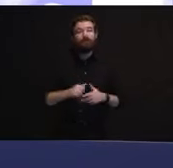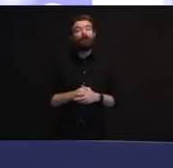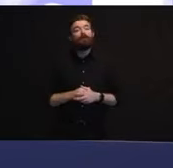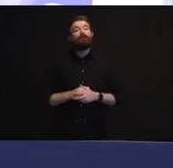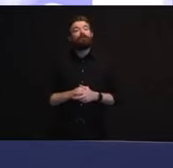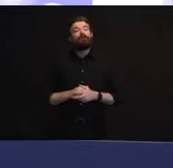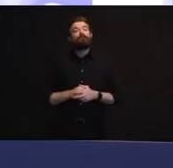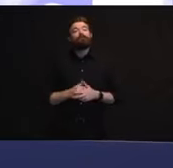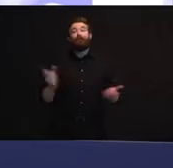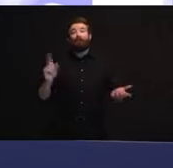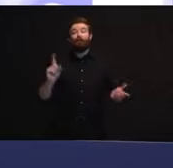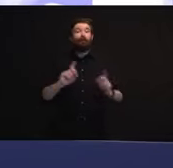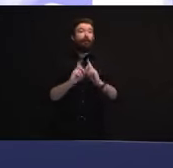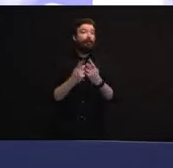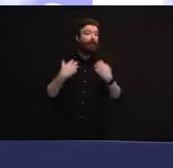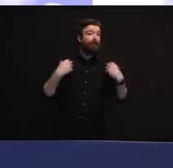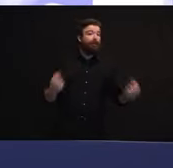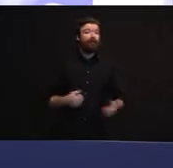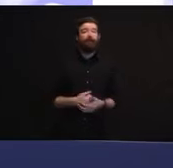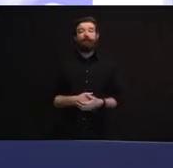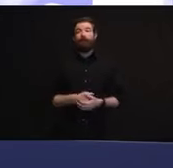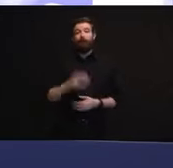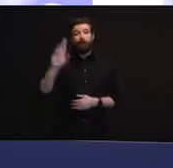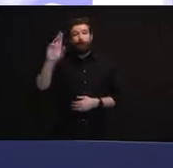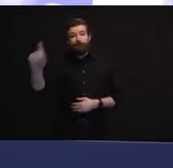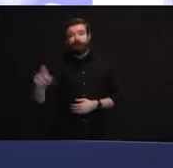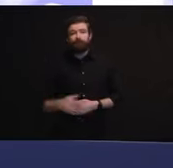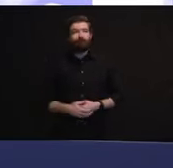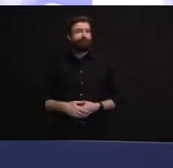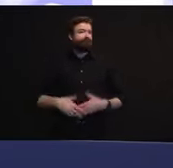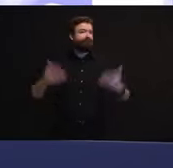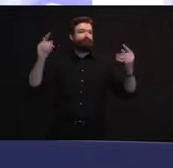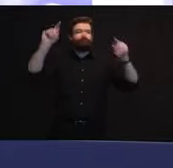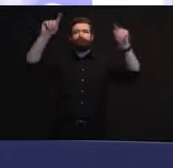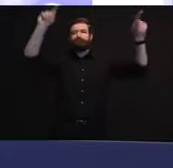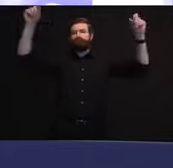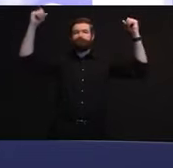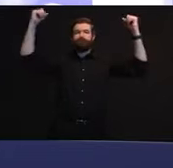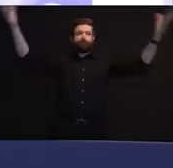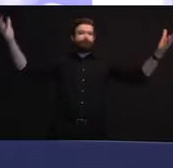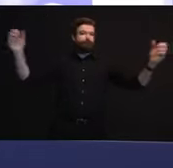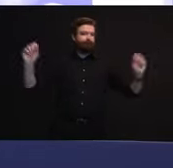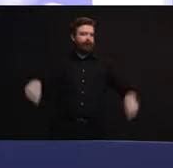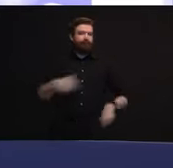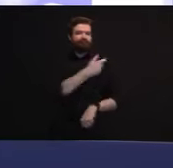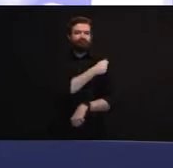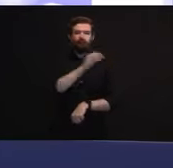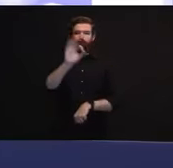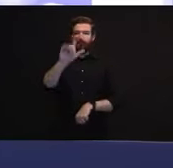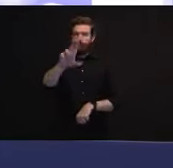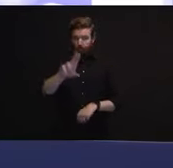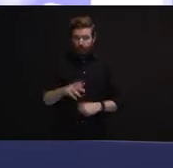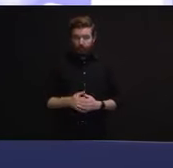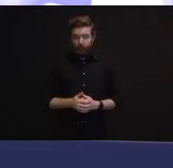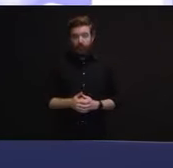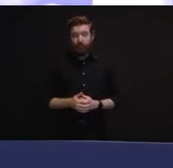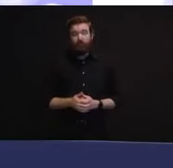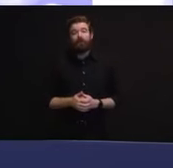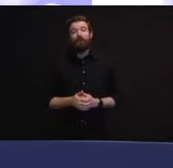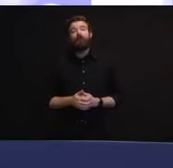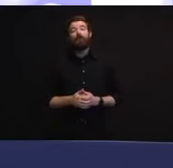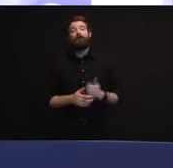care centers, and pharmacies. Now for the department's daily report. As the governor shared, our hospitals